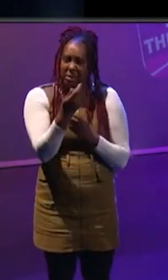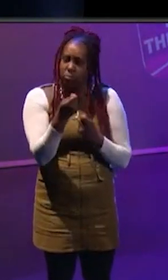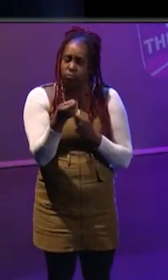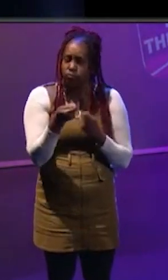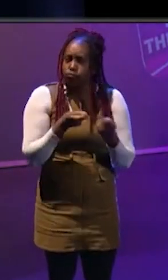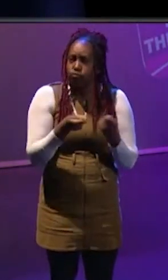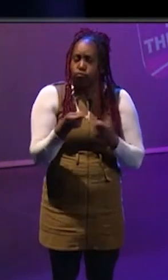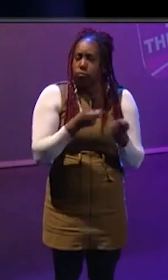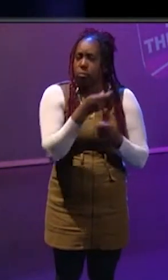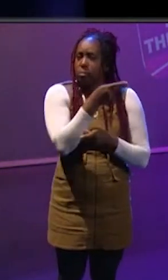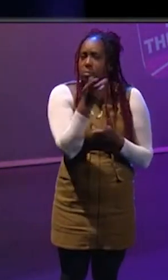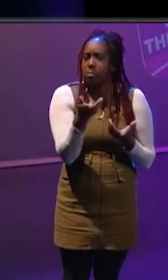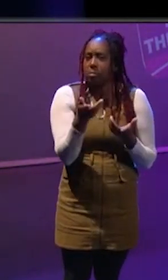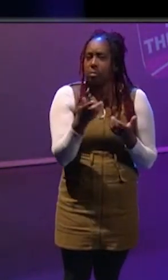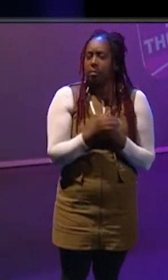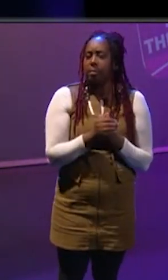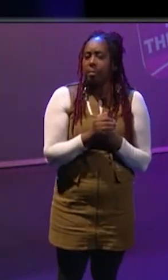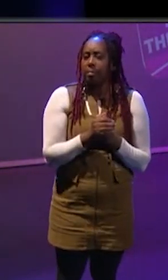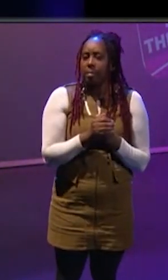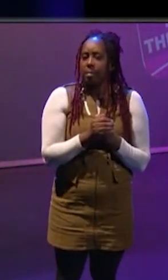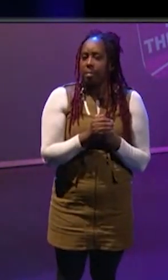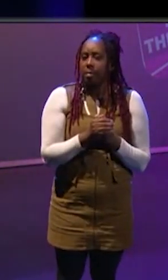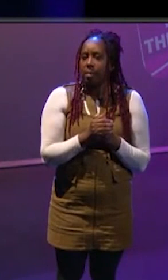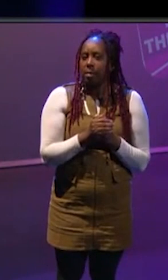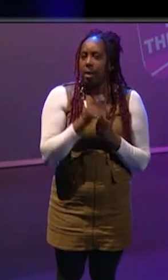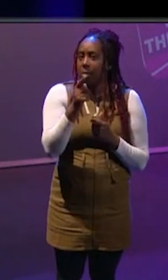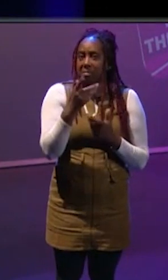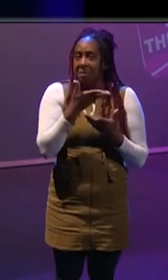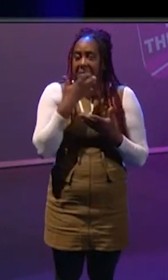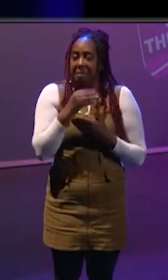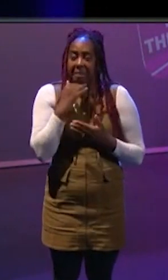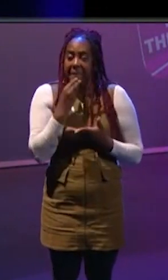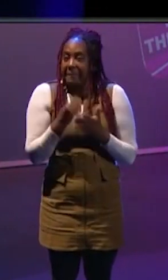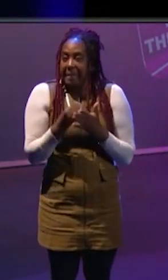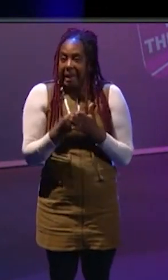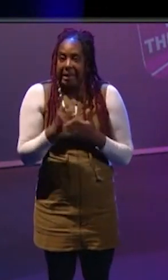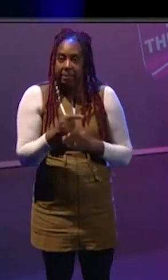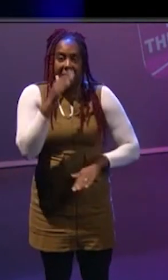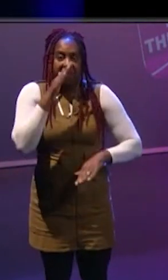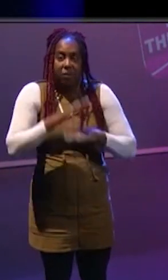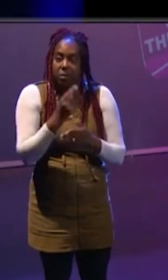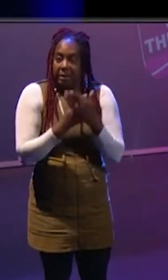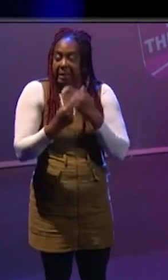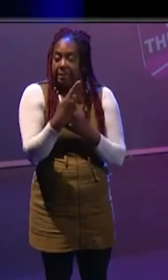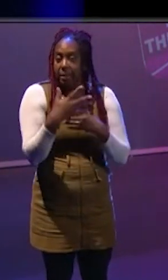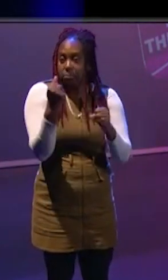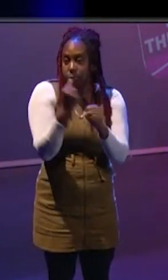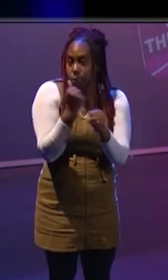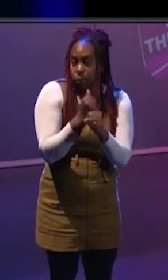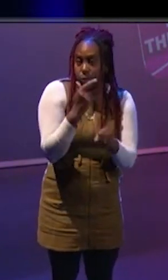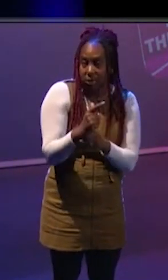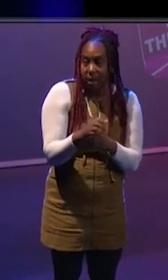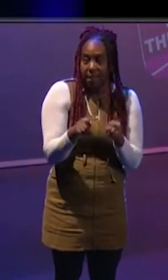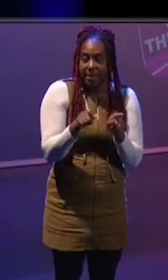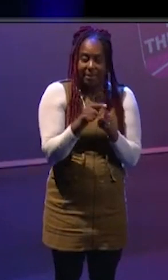And, like, as much as... Because I couldn't, you know, I couldn't sustain an income from being a full-time independent producer, although Ameena can tell